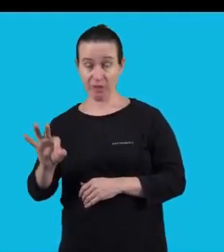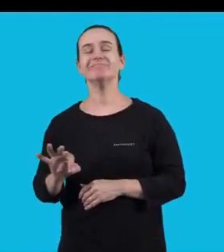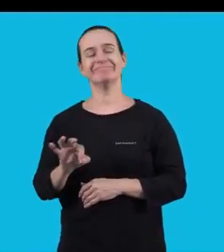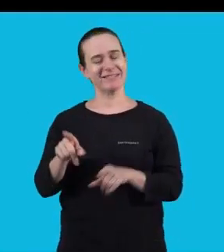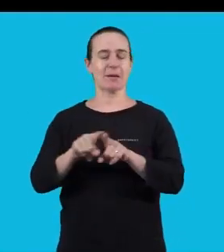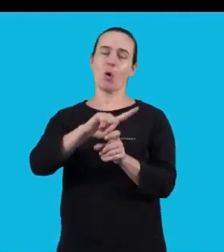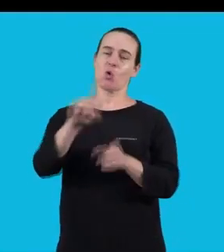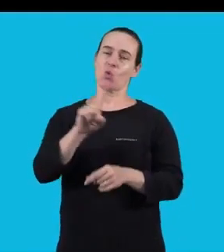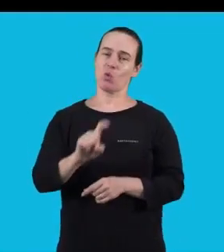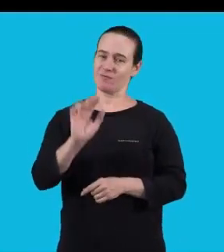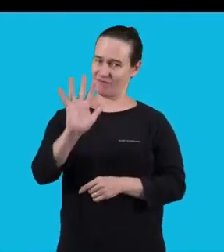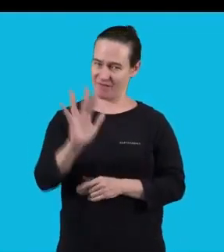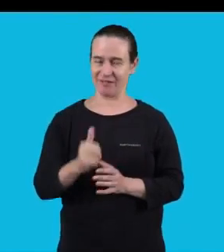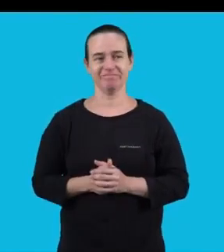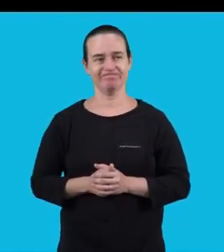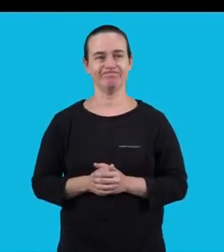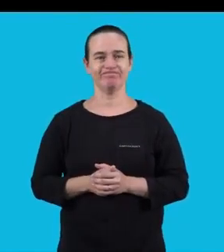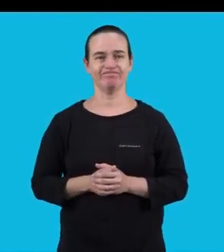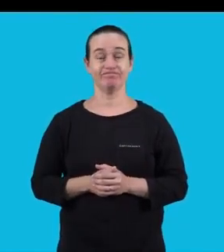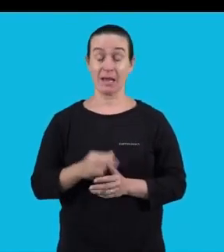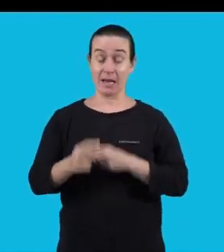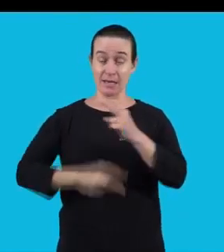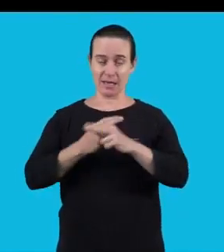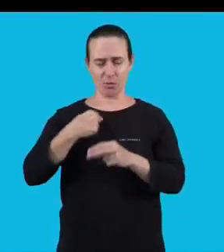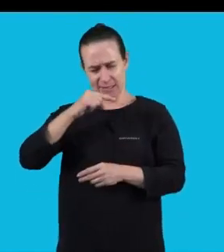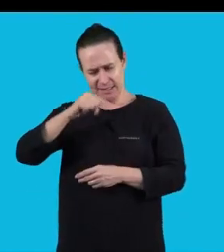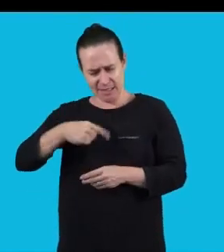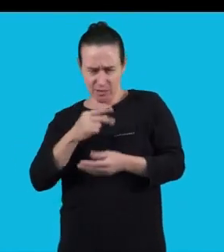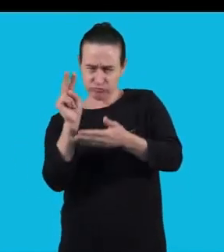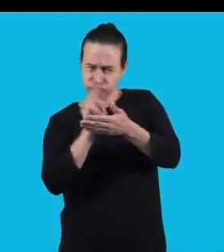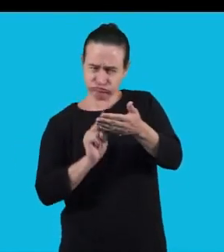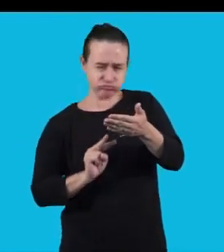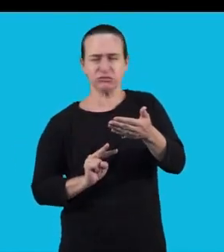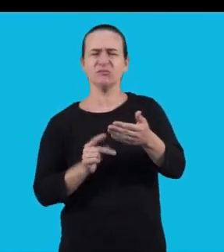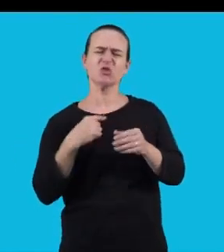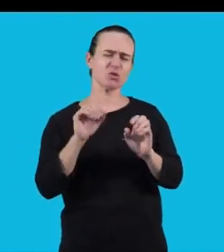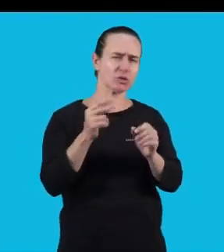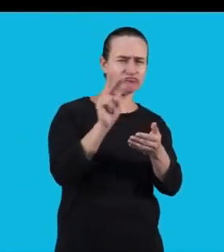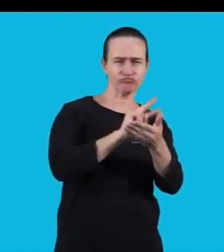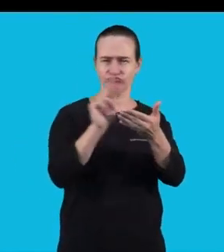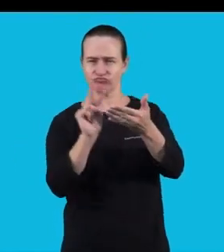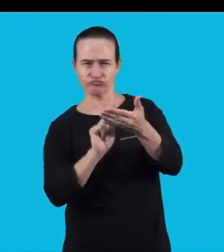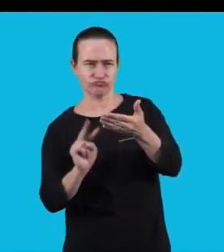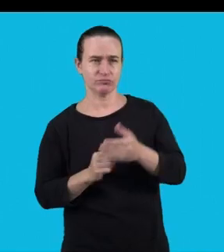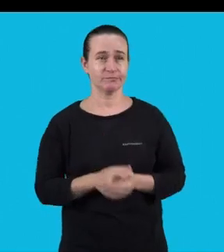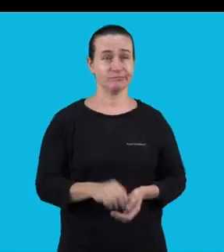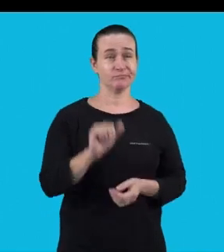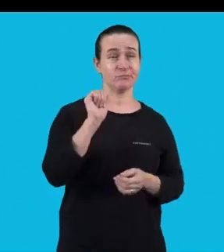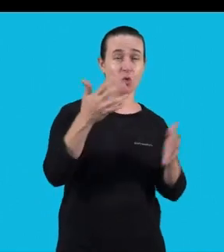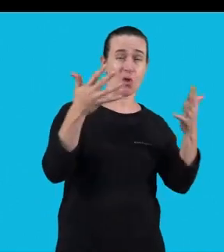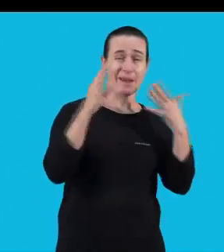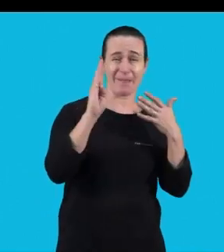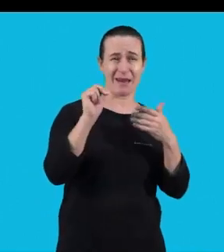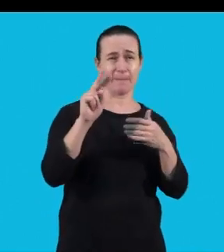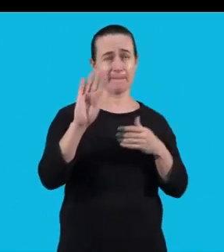2023, and of course it's question 5. Again, we're not going to read the entire text, we might skim through it. When your